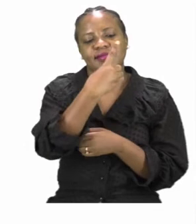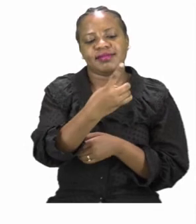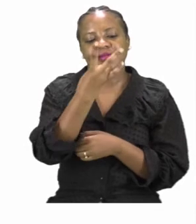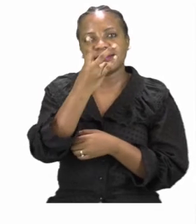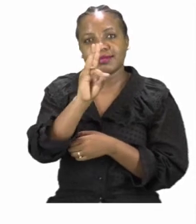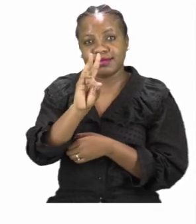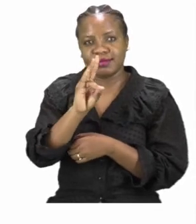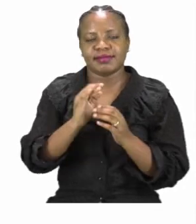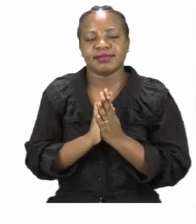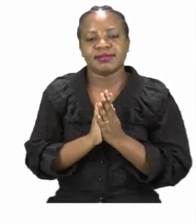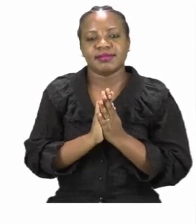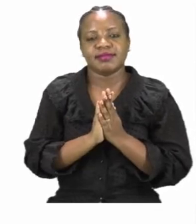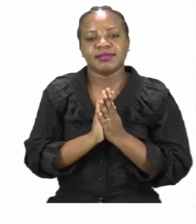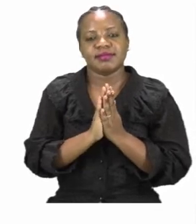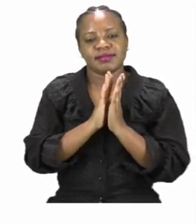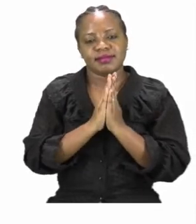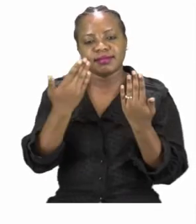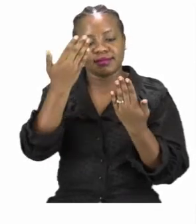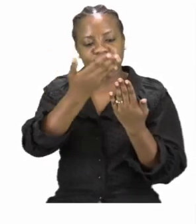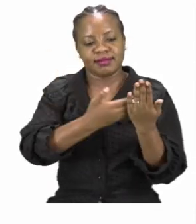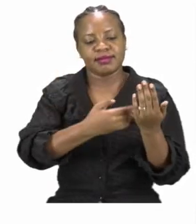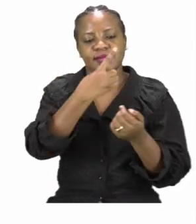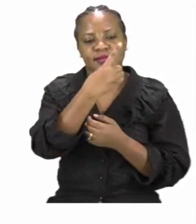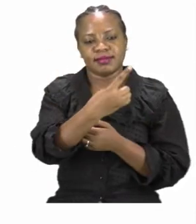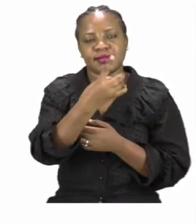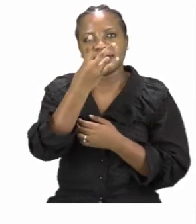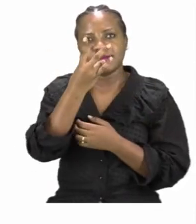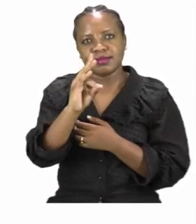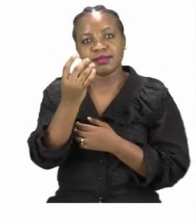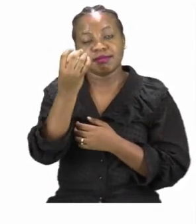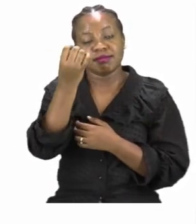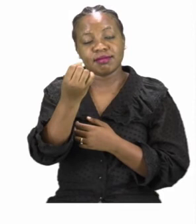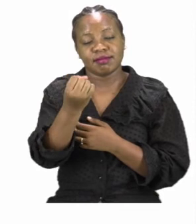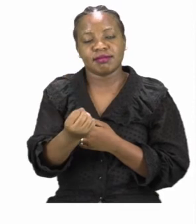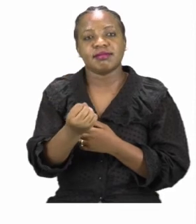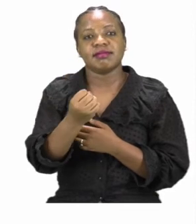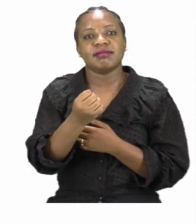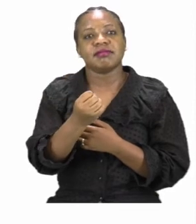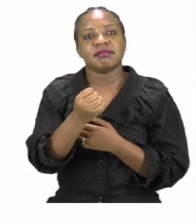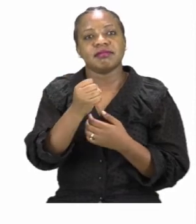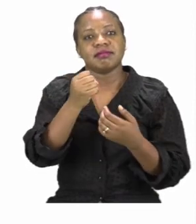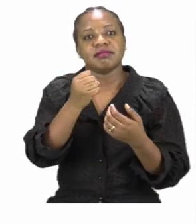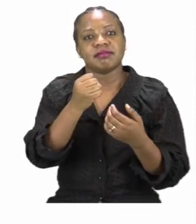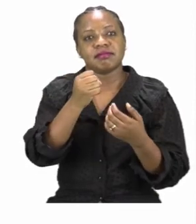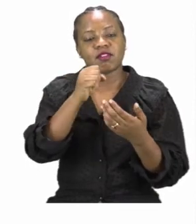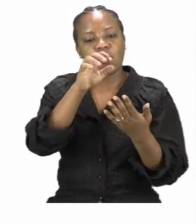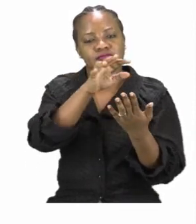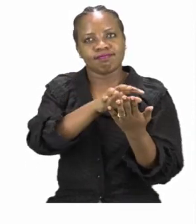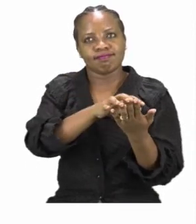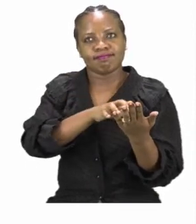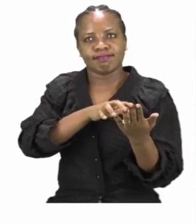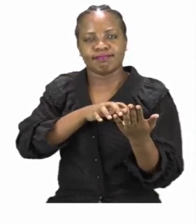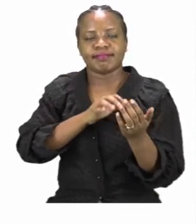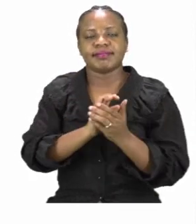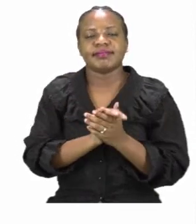page 17, you can see that we have a comprehension. Now, our comprehension passage is